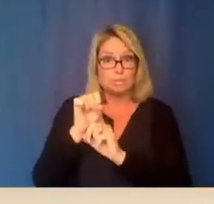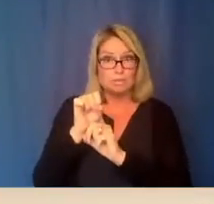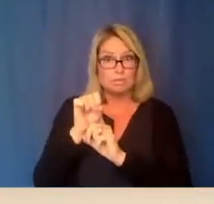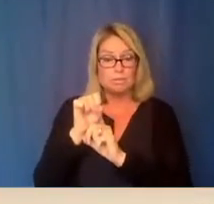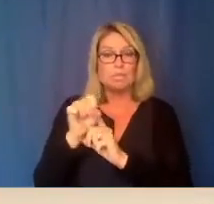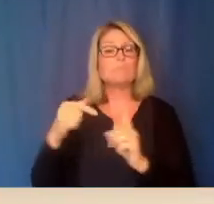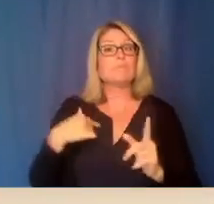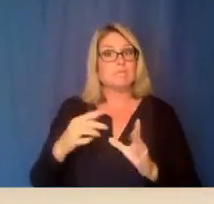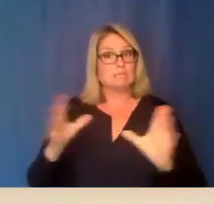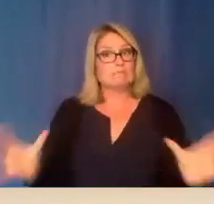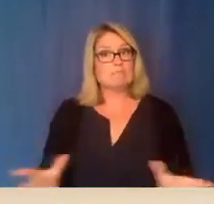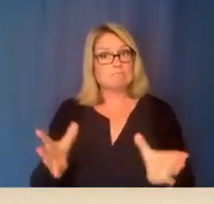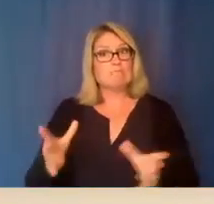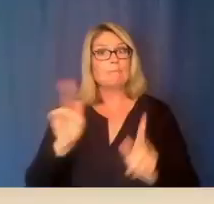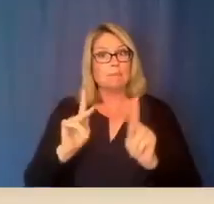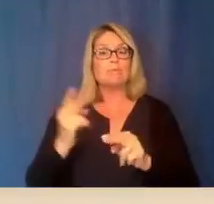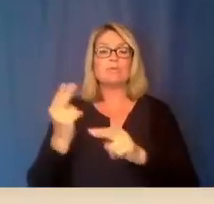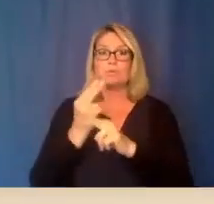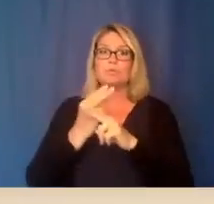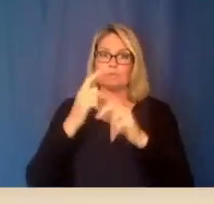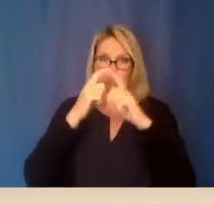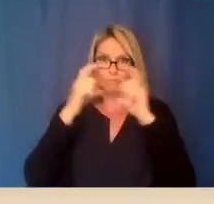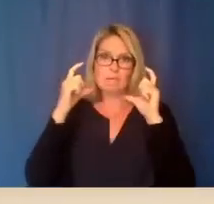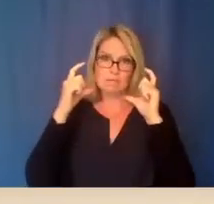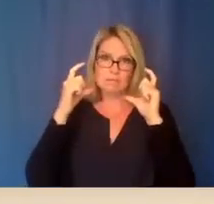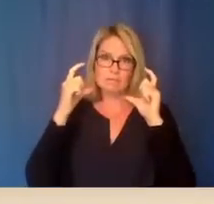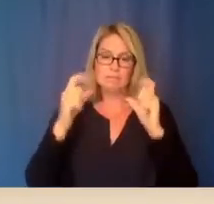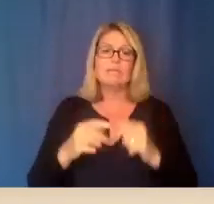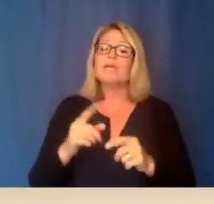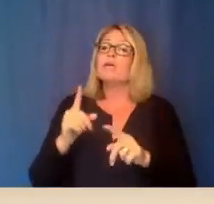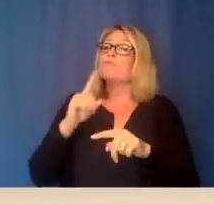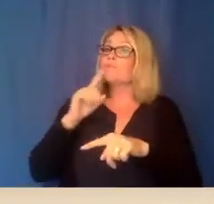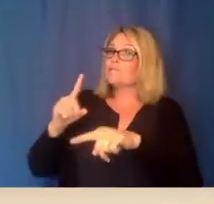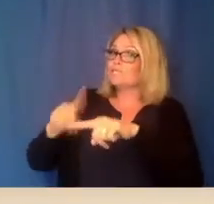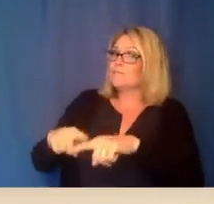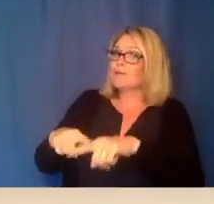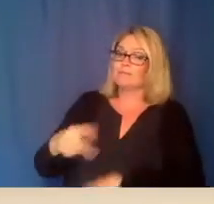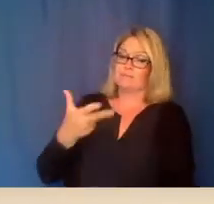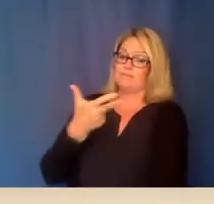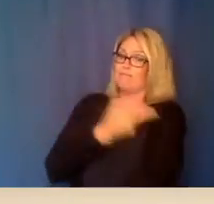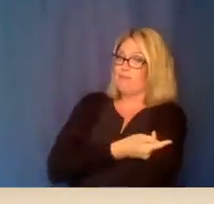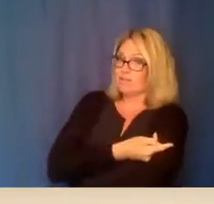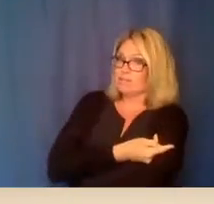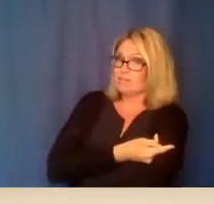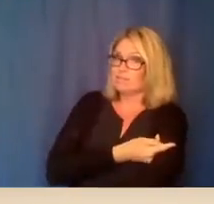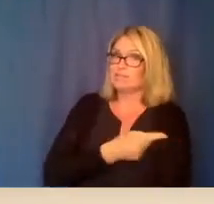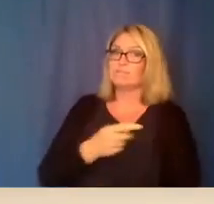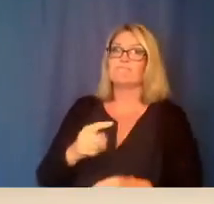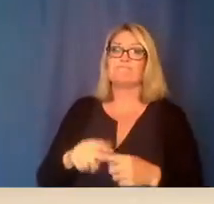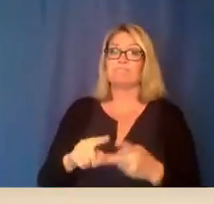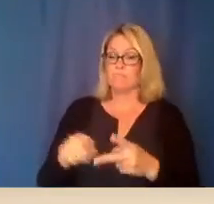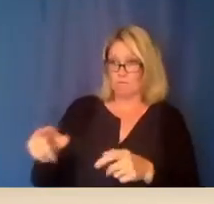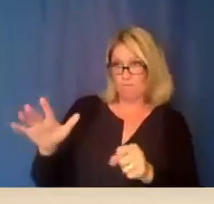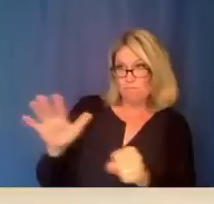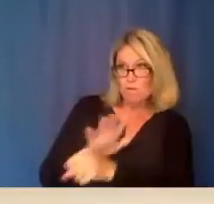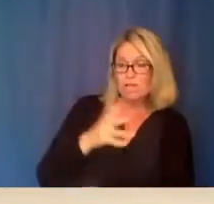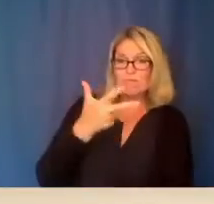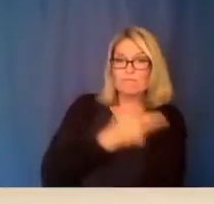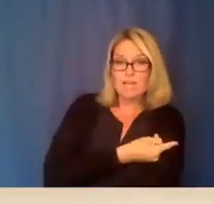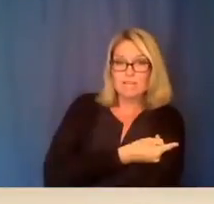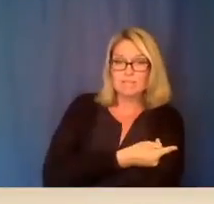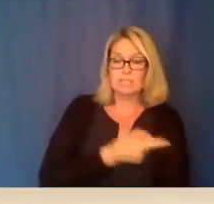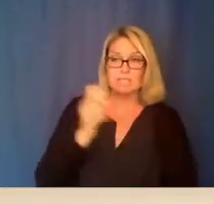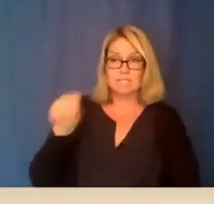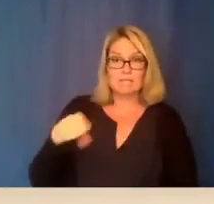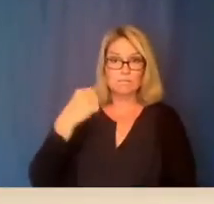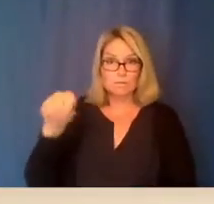Islanders to wear their masks, and that is really based on the vaccine, if they're fully vaccinated or not, the